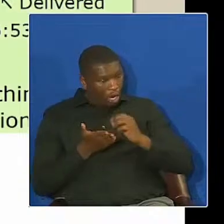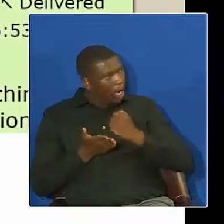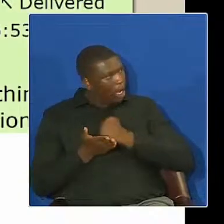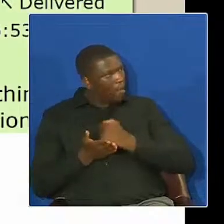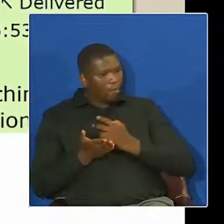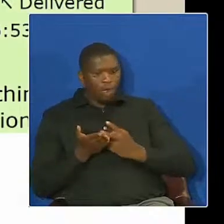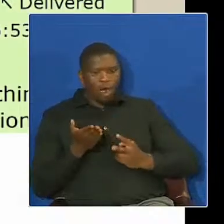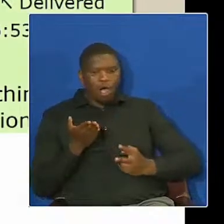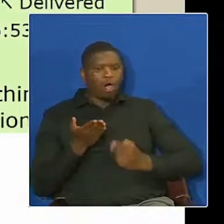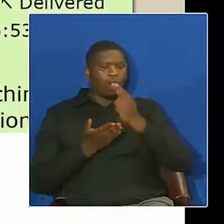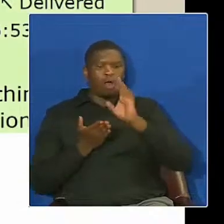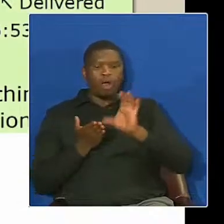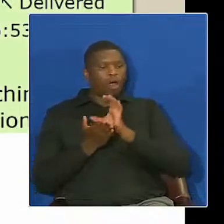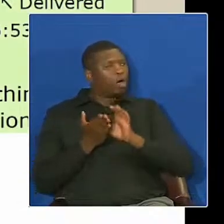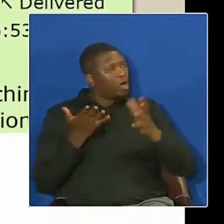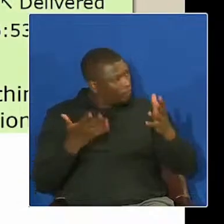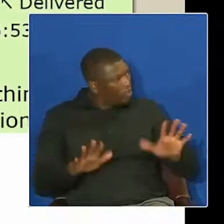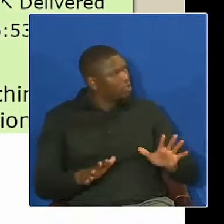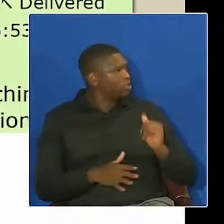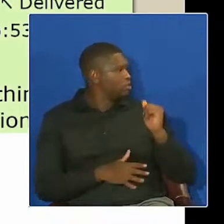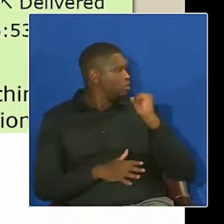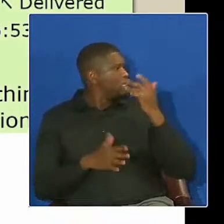cancelled yesterday,